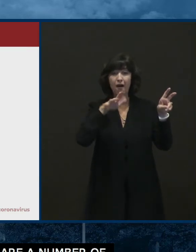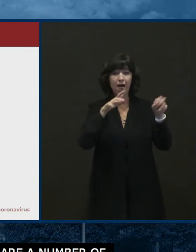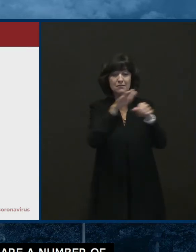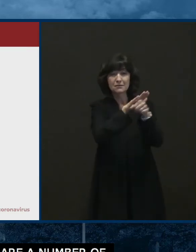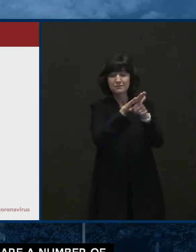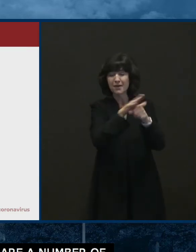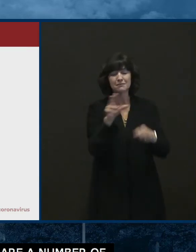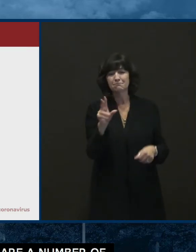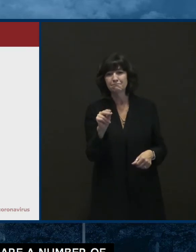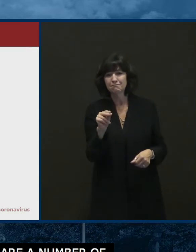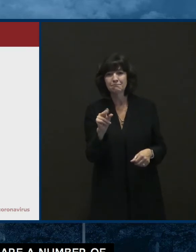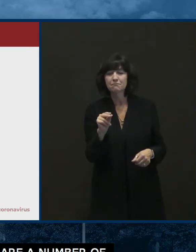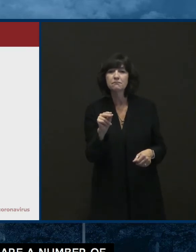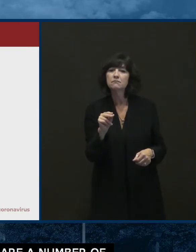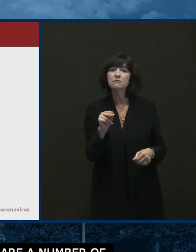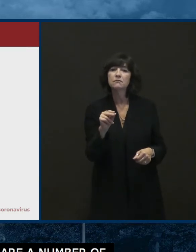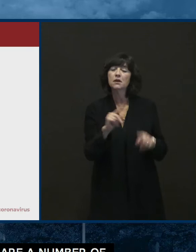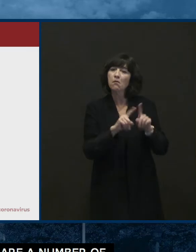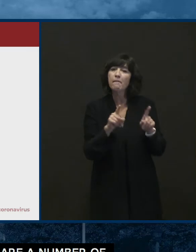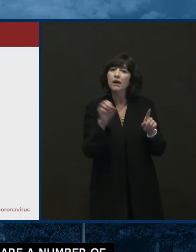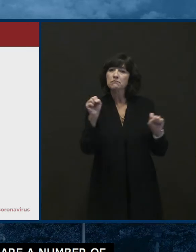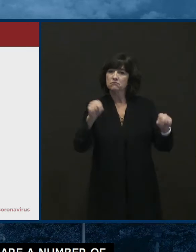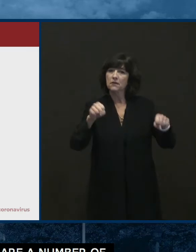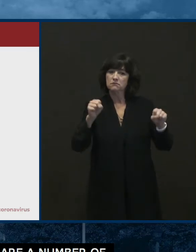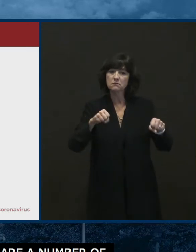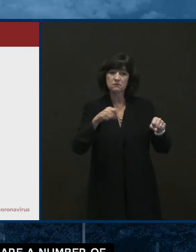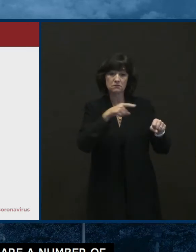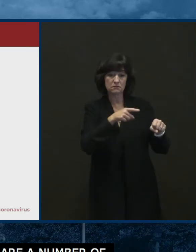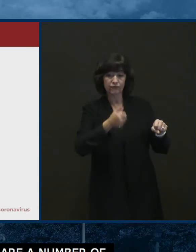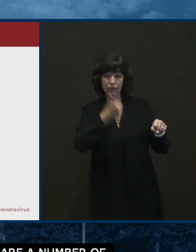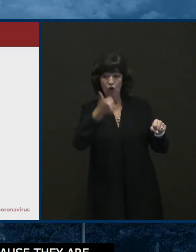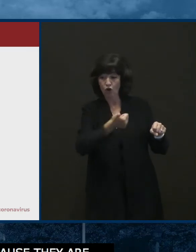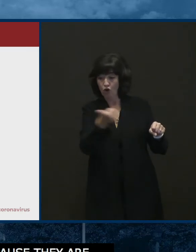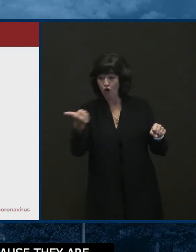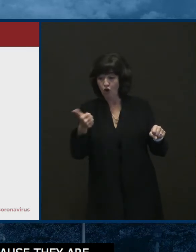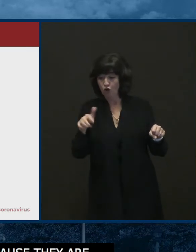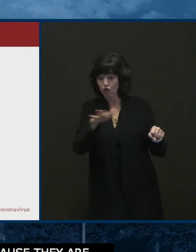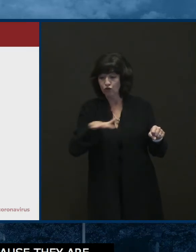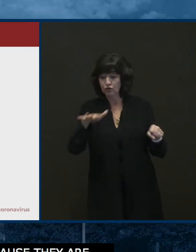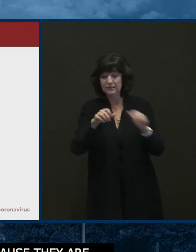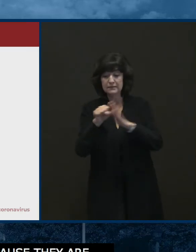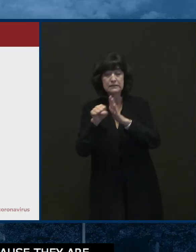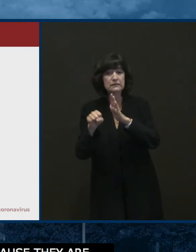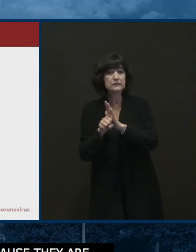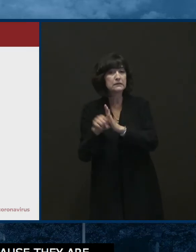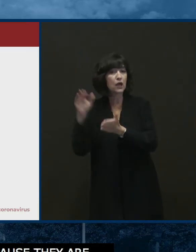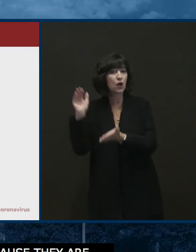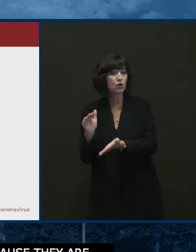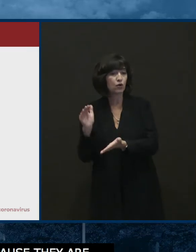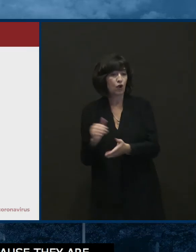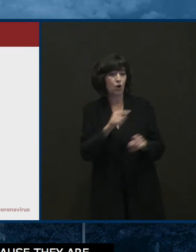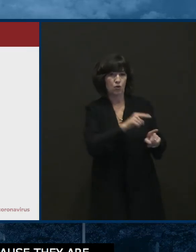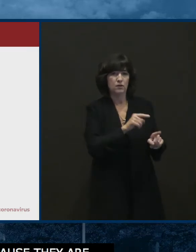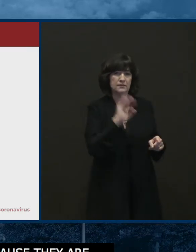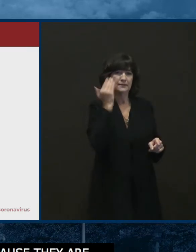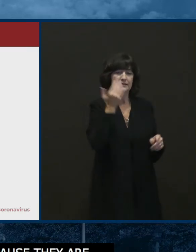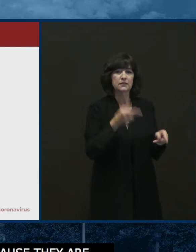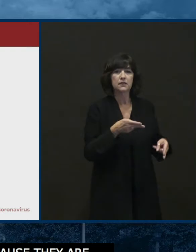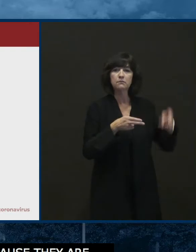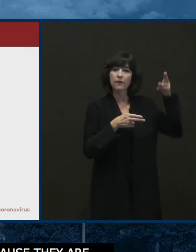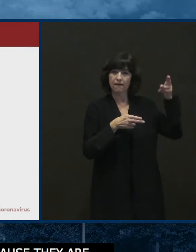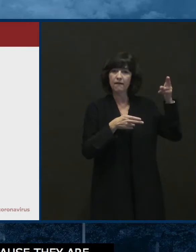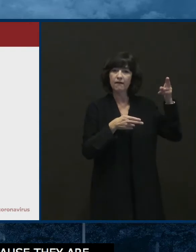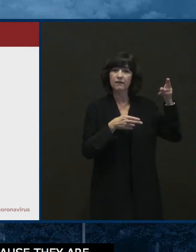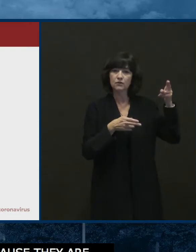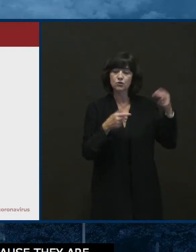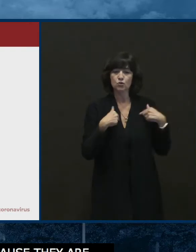higher than the rest of the state, and we're keeping a close eye on these areas and taking that multifaceted